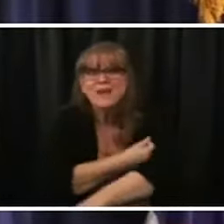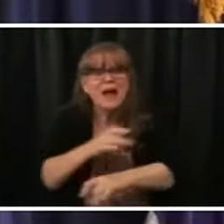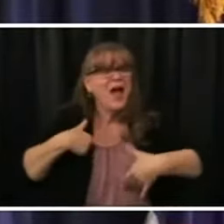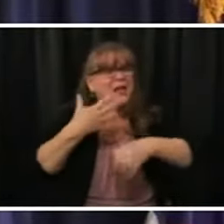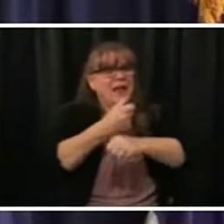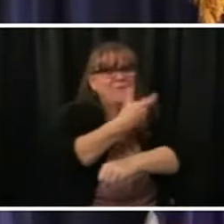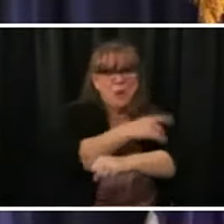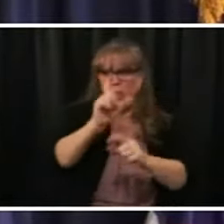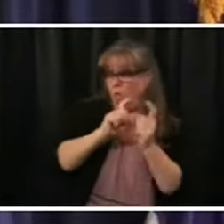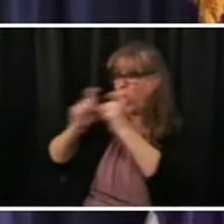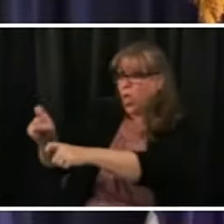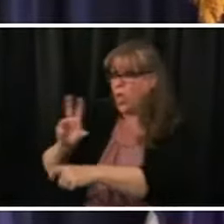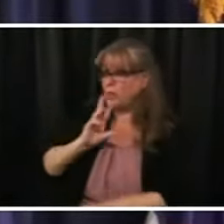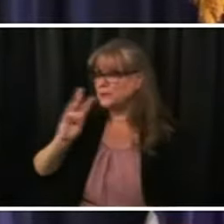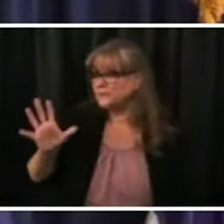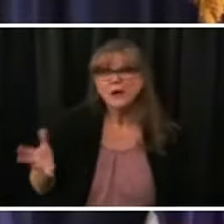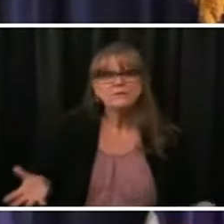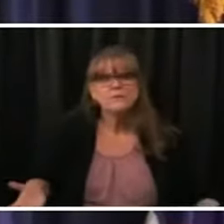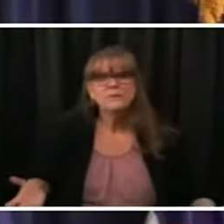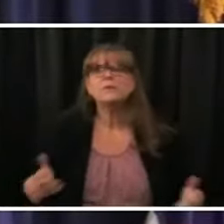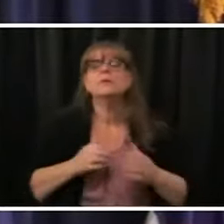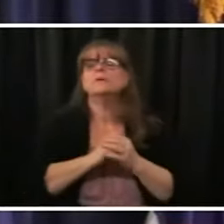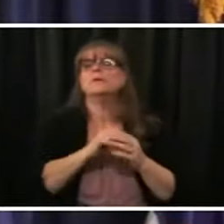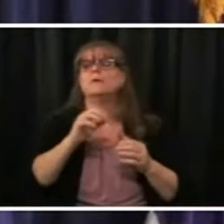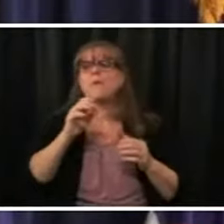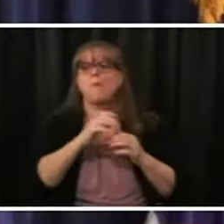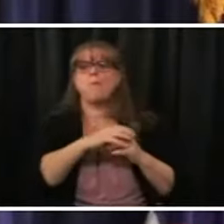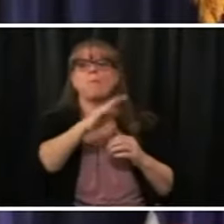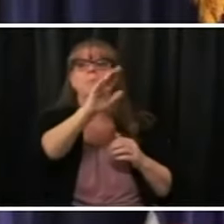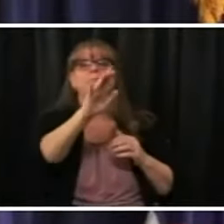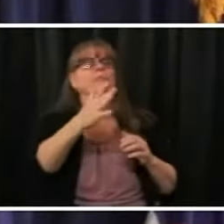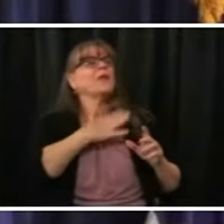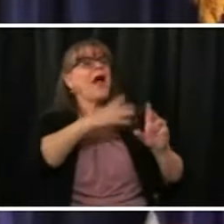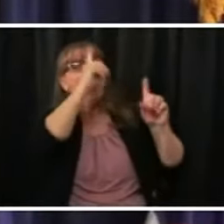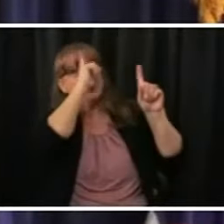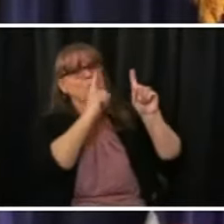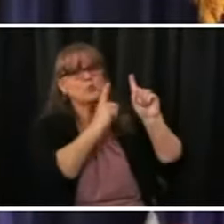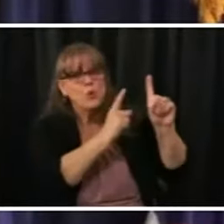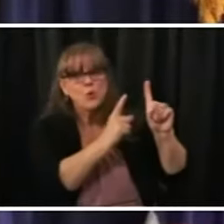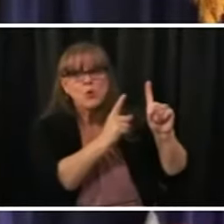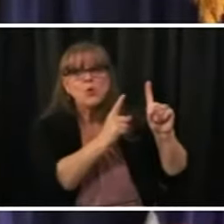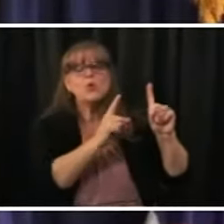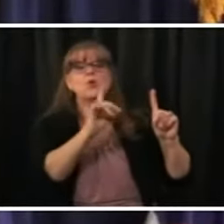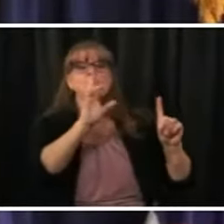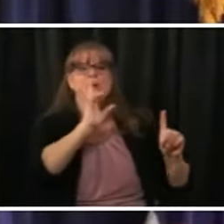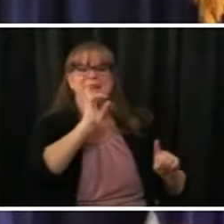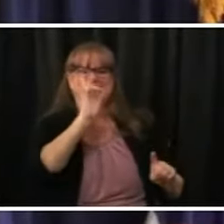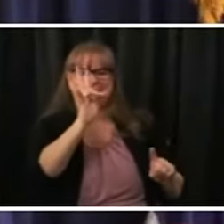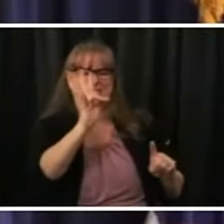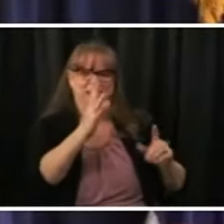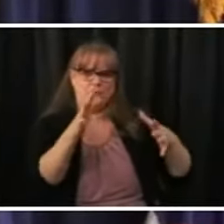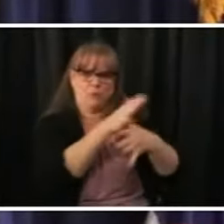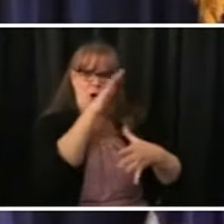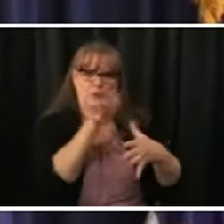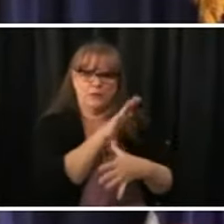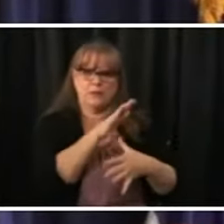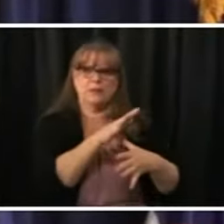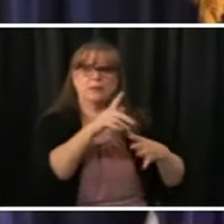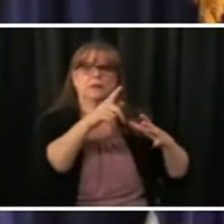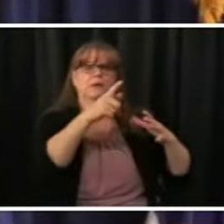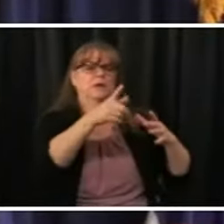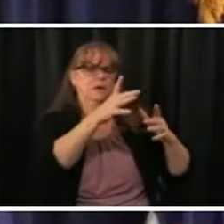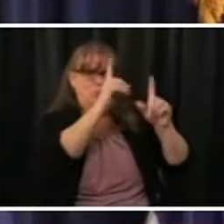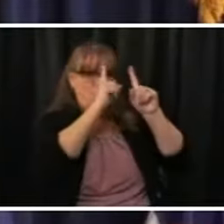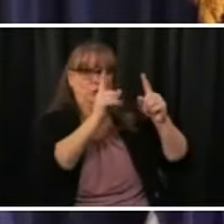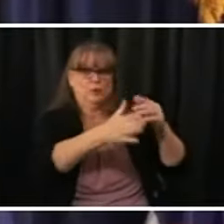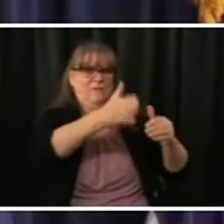for 70% of those 70 and up to be vaccinated by the end of February. If we limited vaccines only to those 70 and up, we would not be